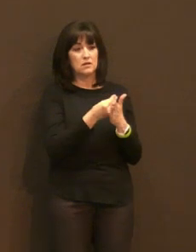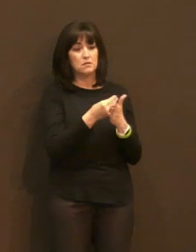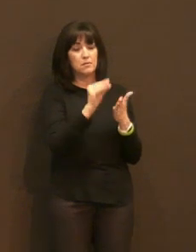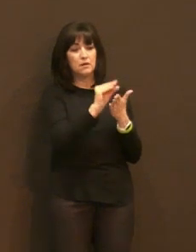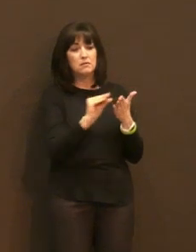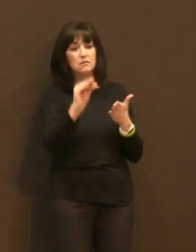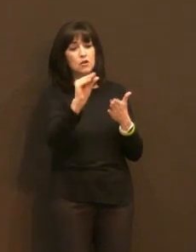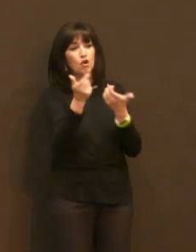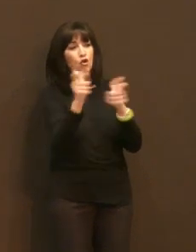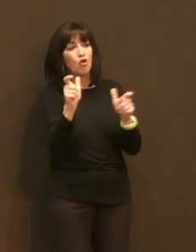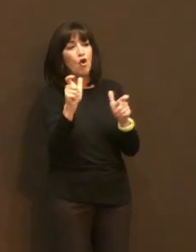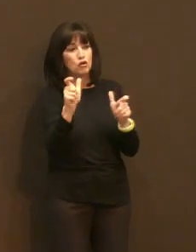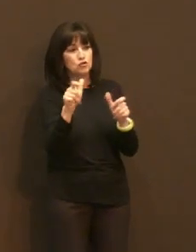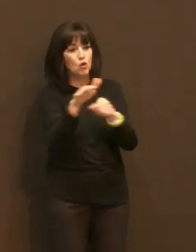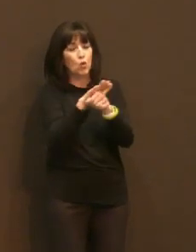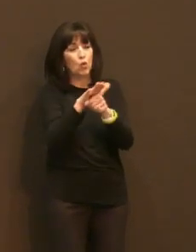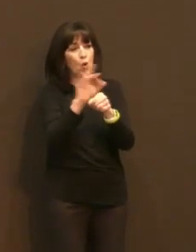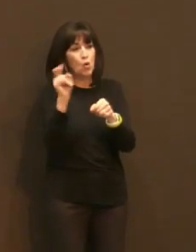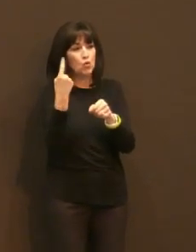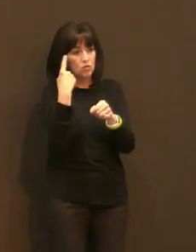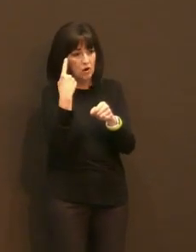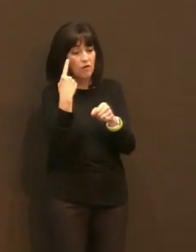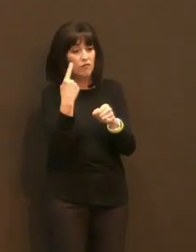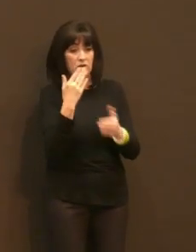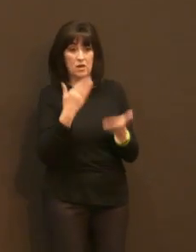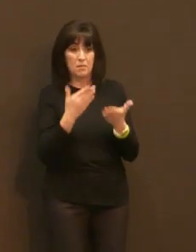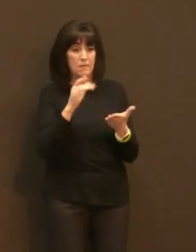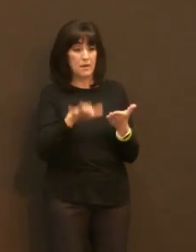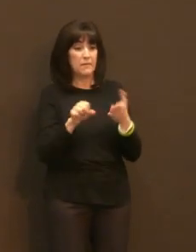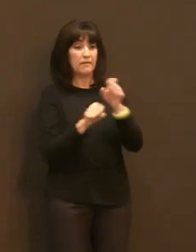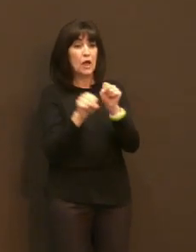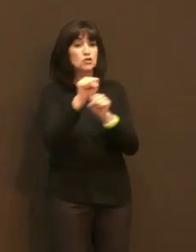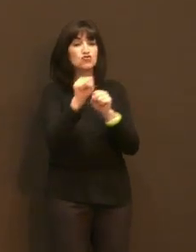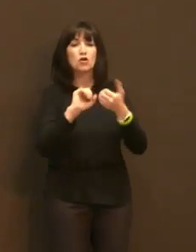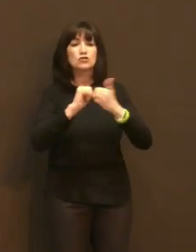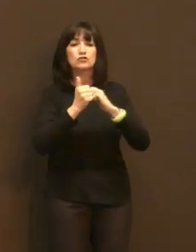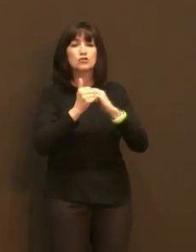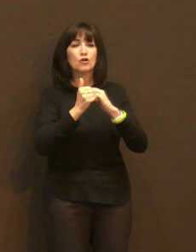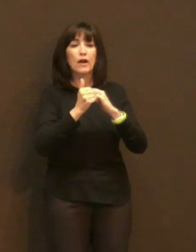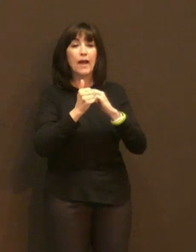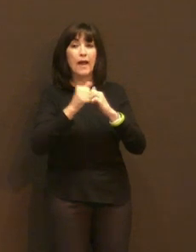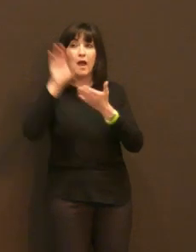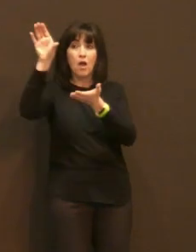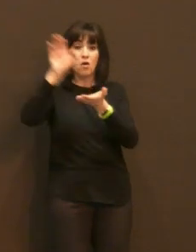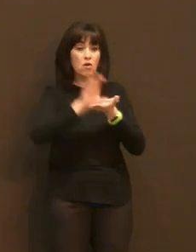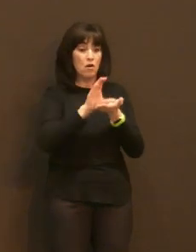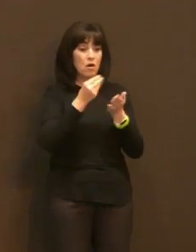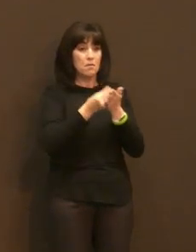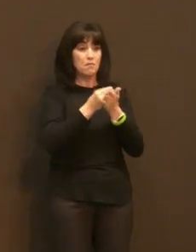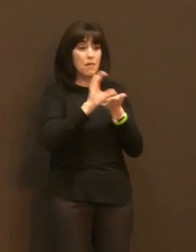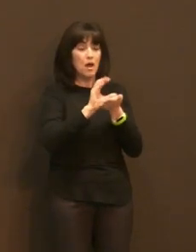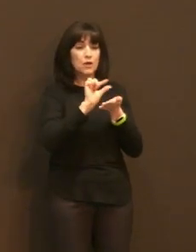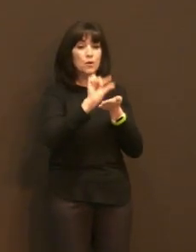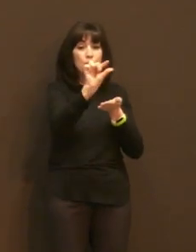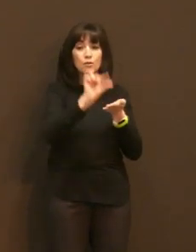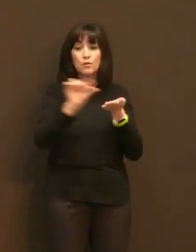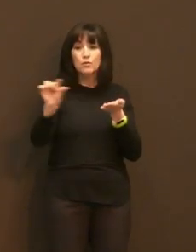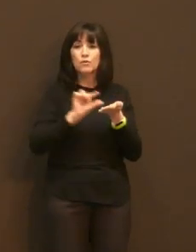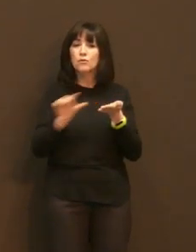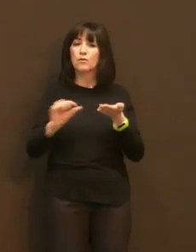local governments. And it could be in the structure of that, I don't know. What I do know is there are Delaware